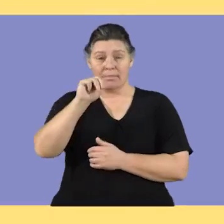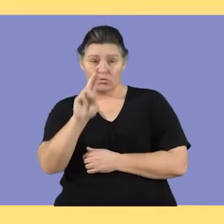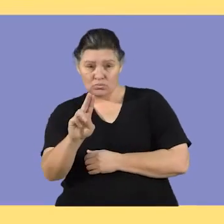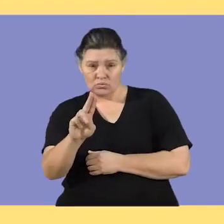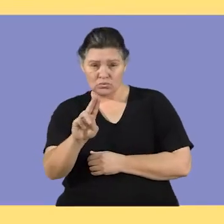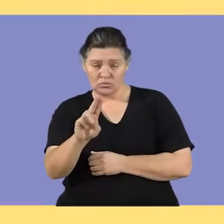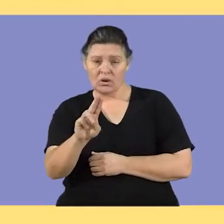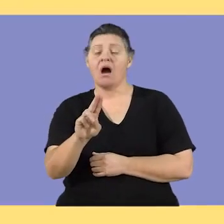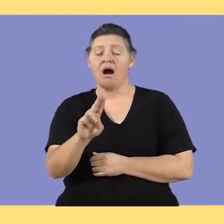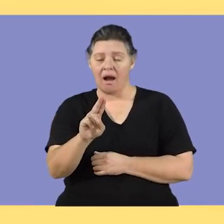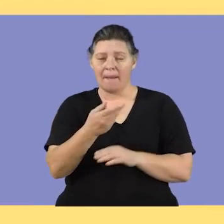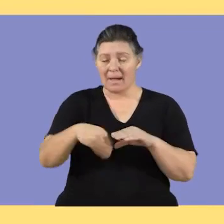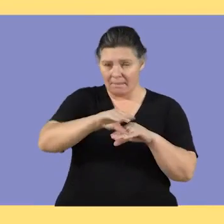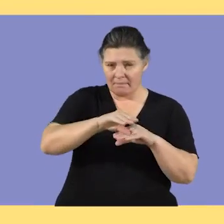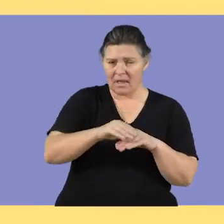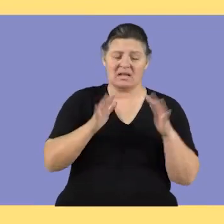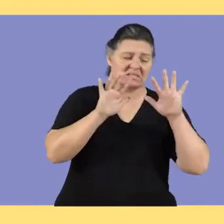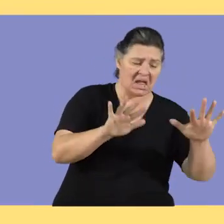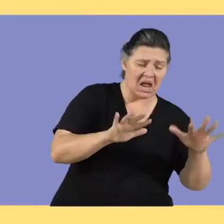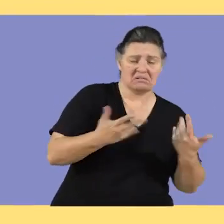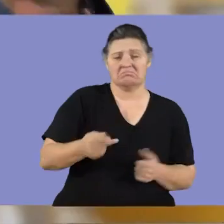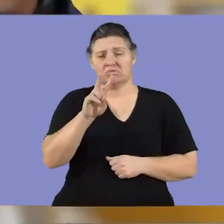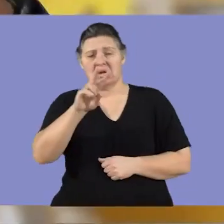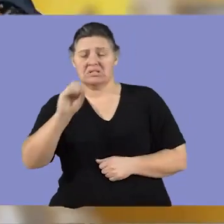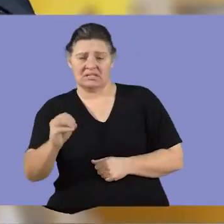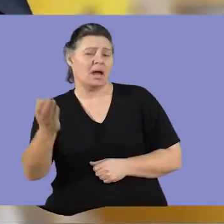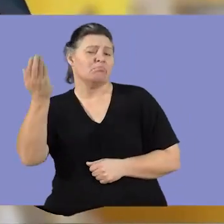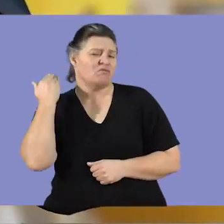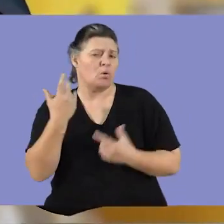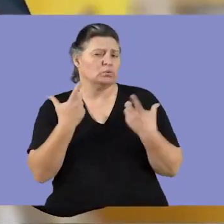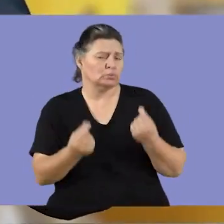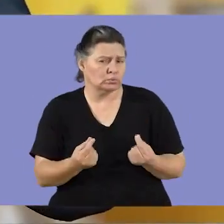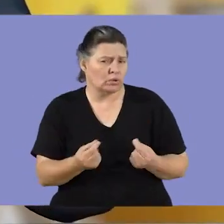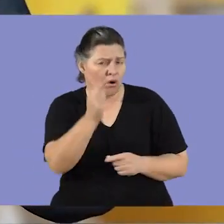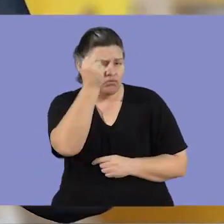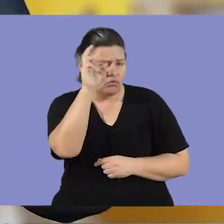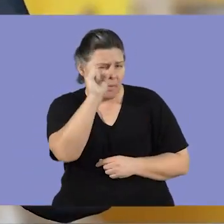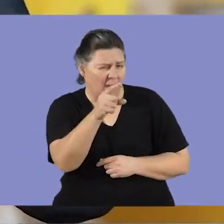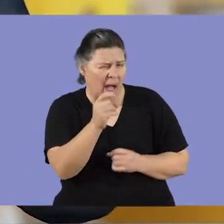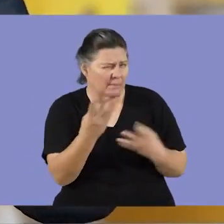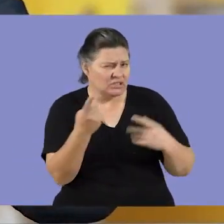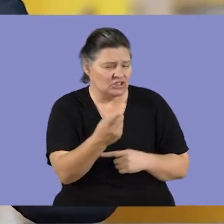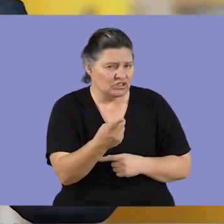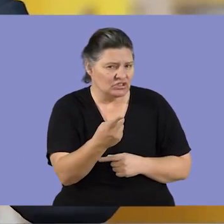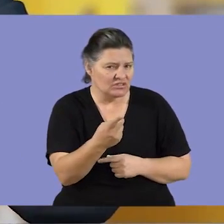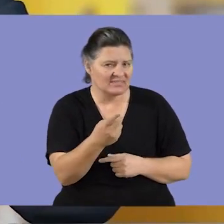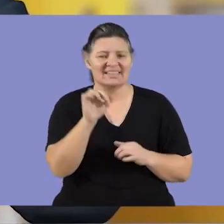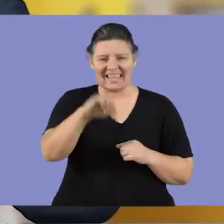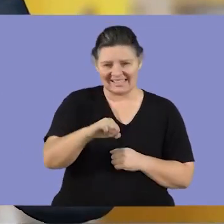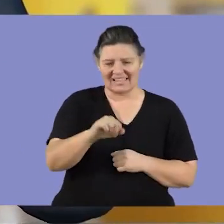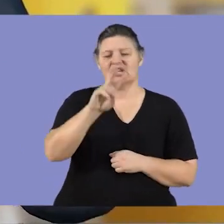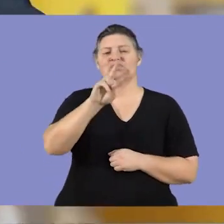will change. It can be 10, it can be 20. In the previous calculation that we did, do you still remember how much it